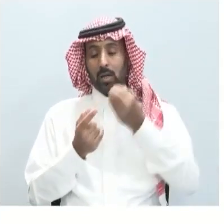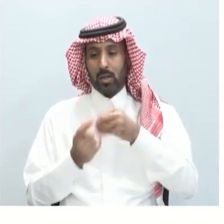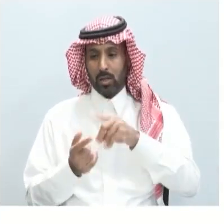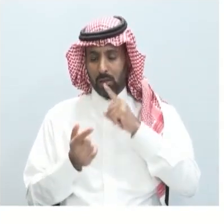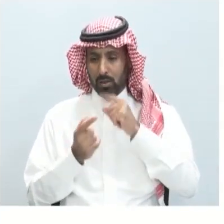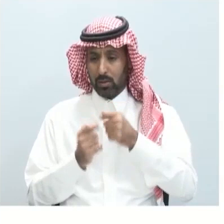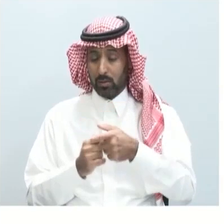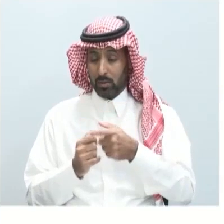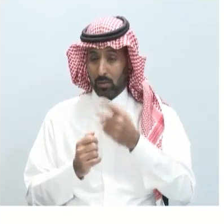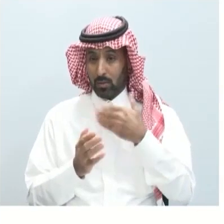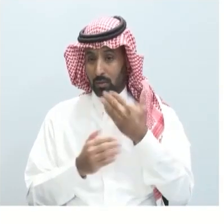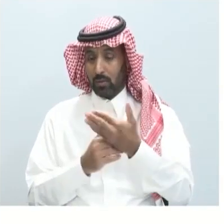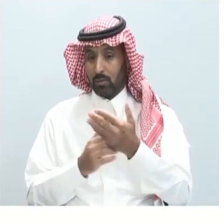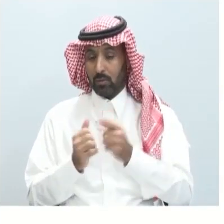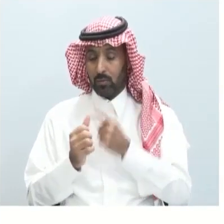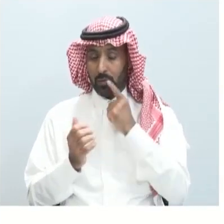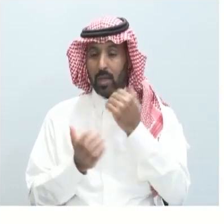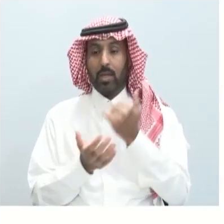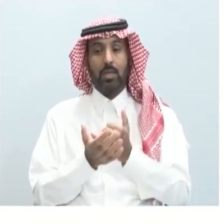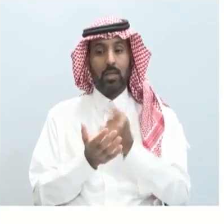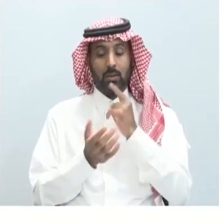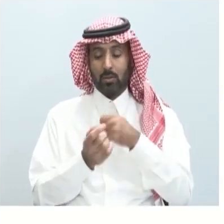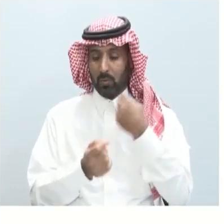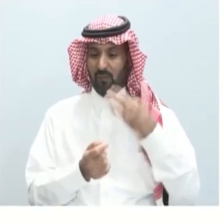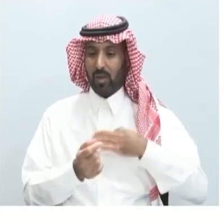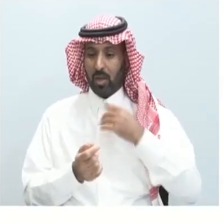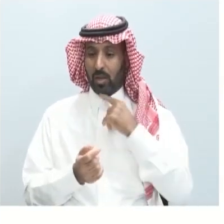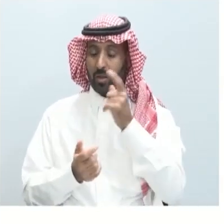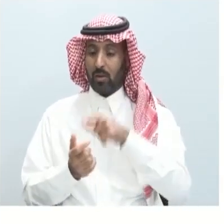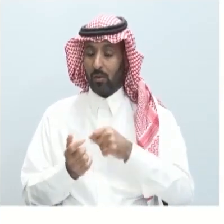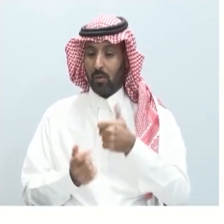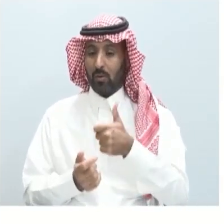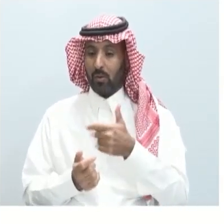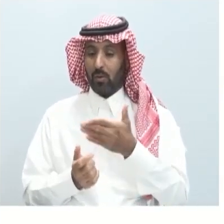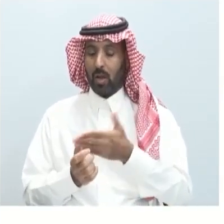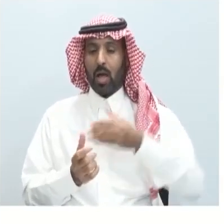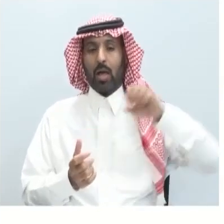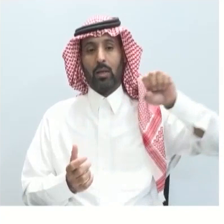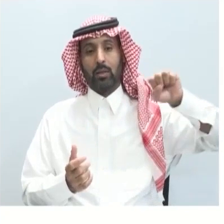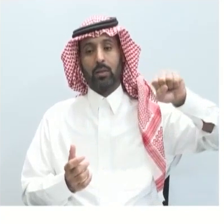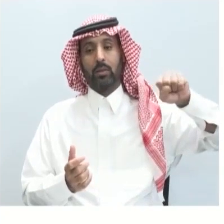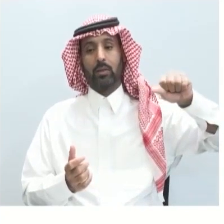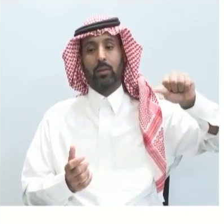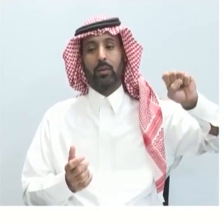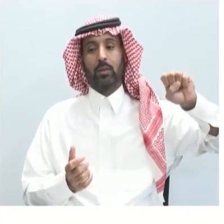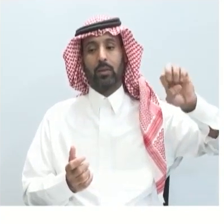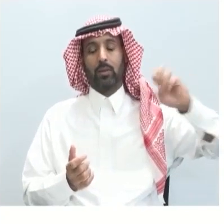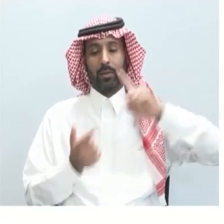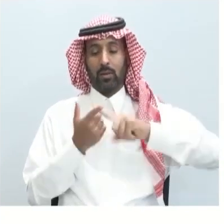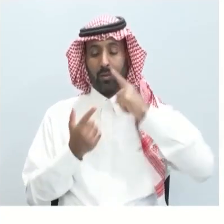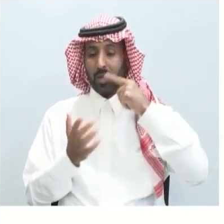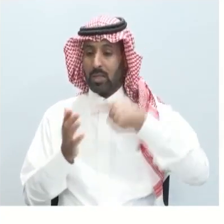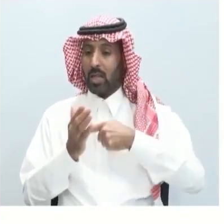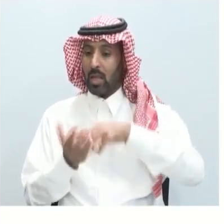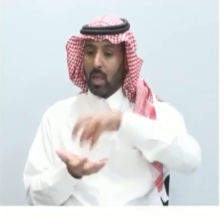cultivate, and potential. And asset means to be useful or valuable. Person or thing. Hub means the center